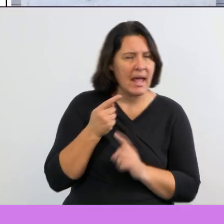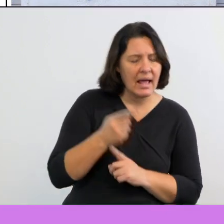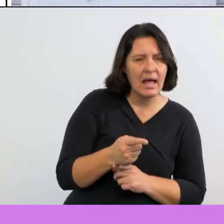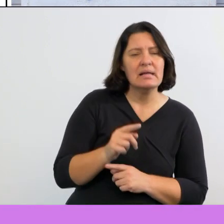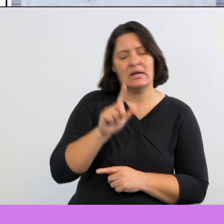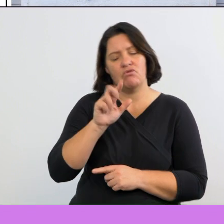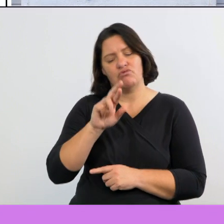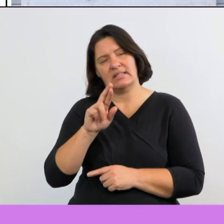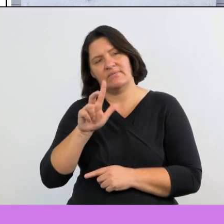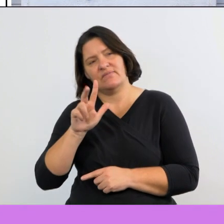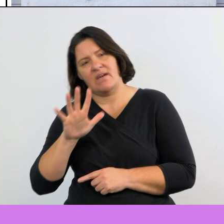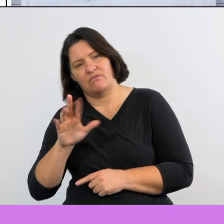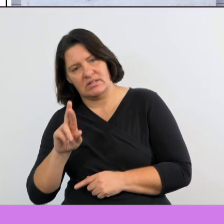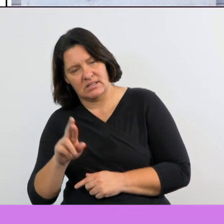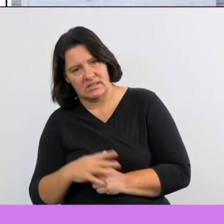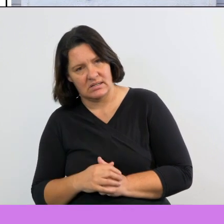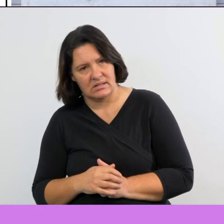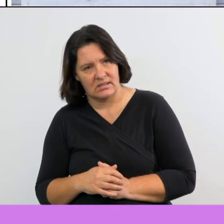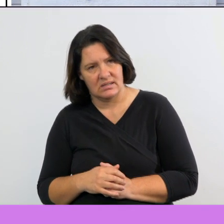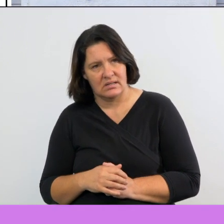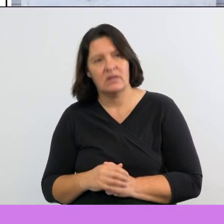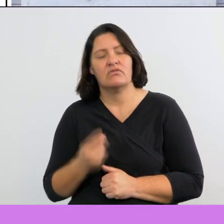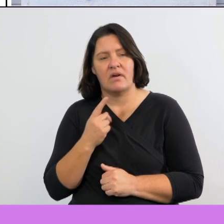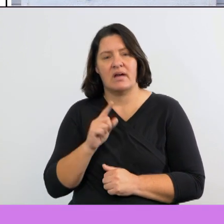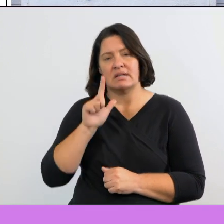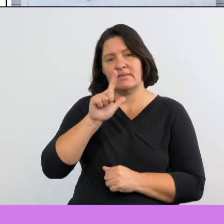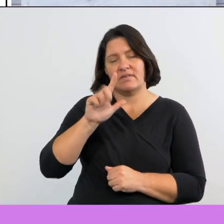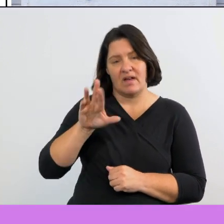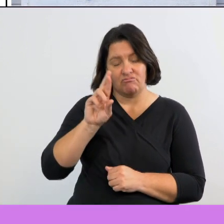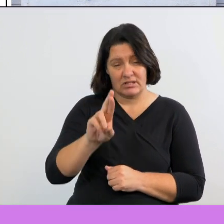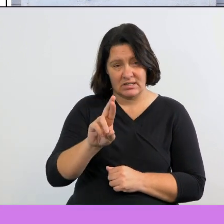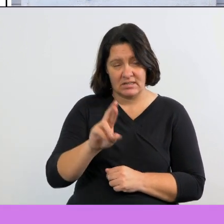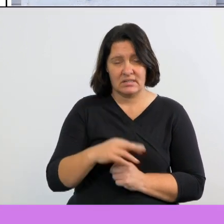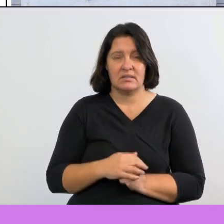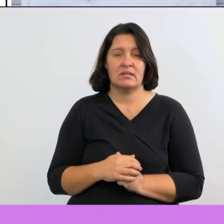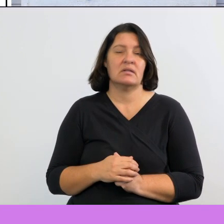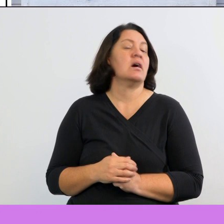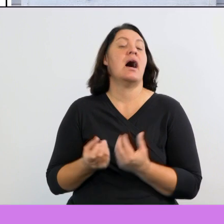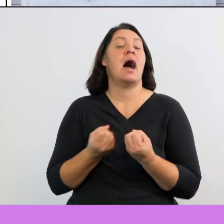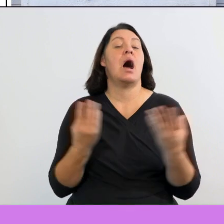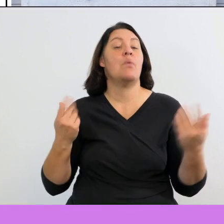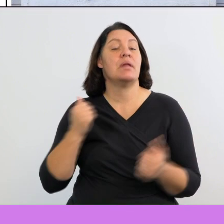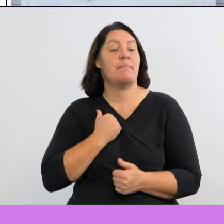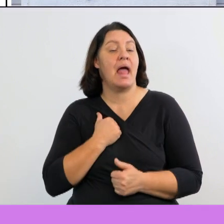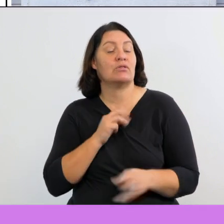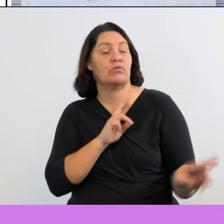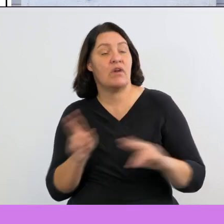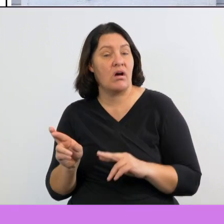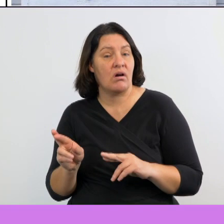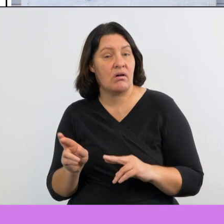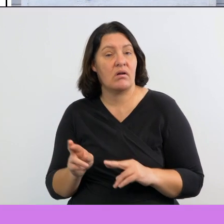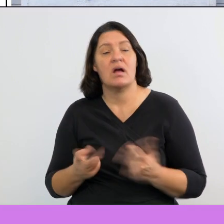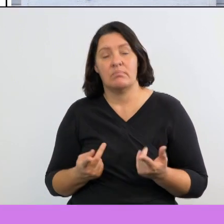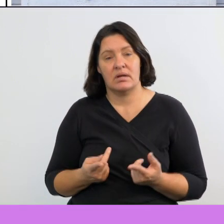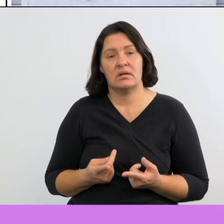to make this bag is 75 Rand. So I'll write it as 75 Rand. How many bags are we referring